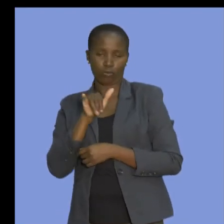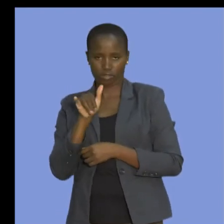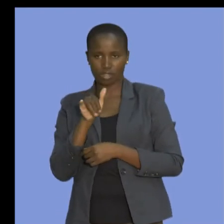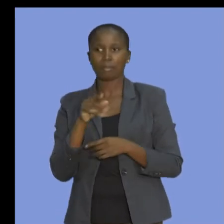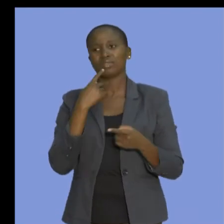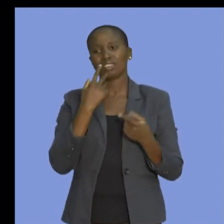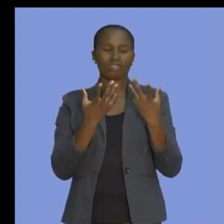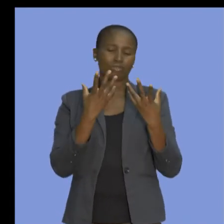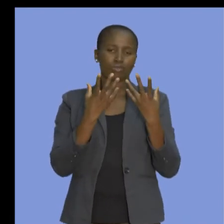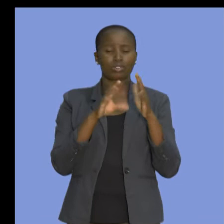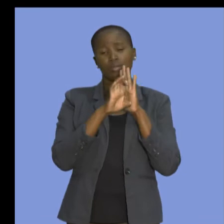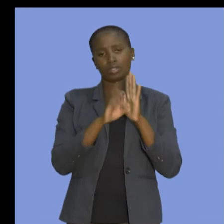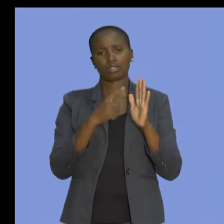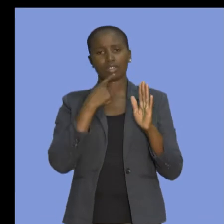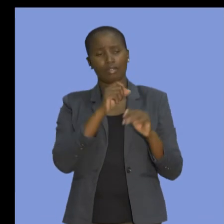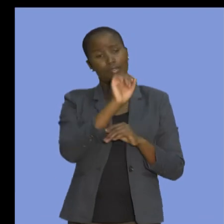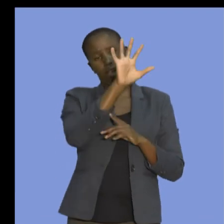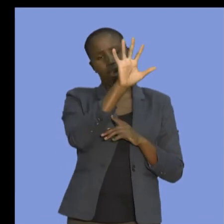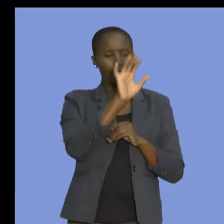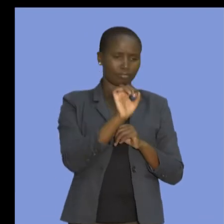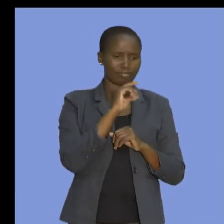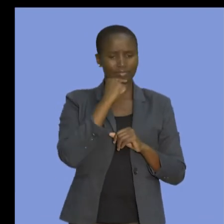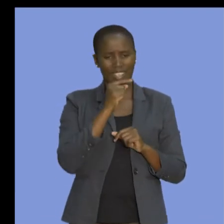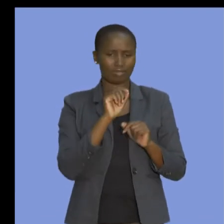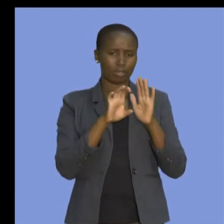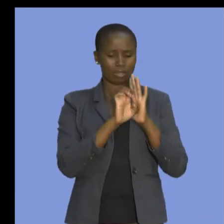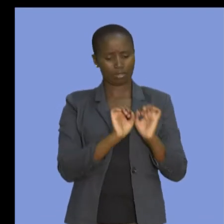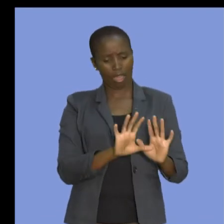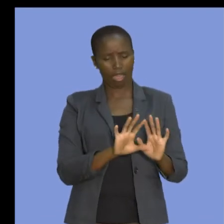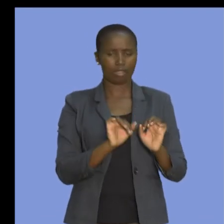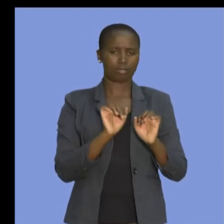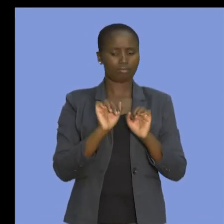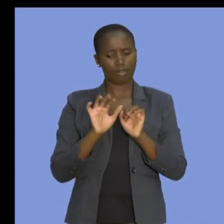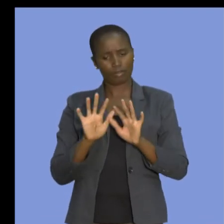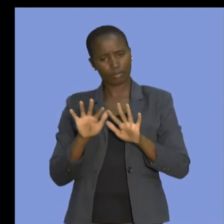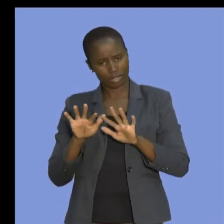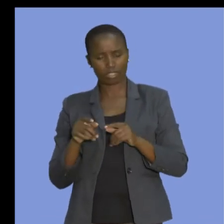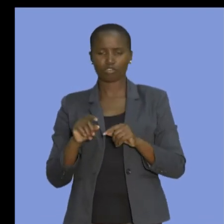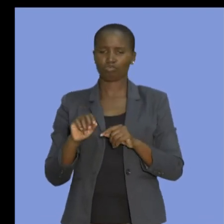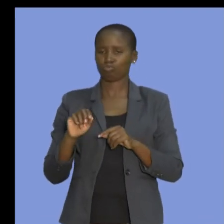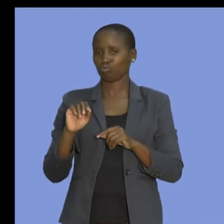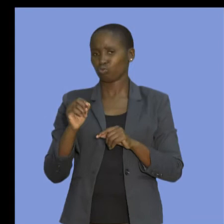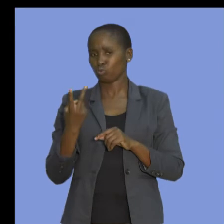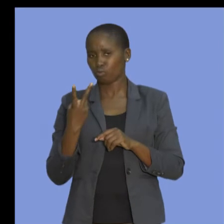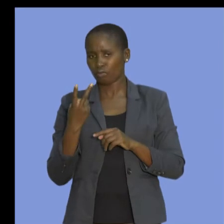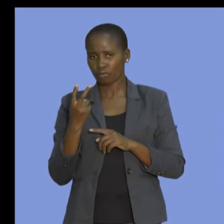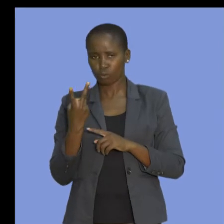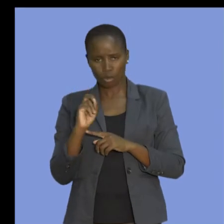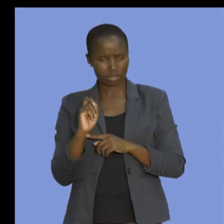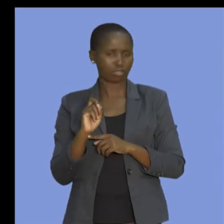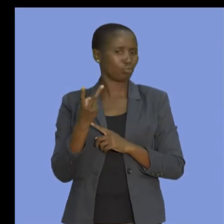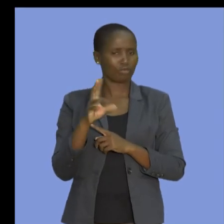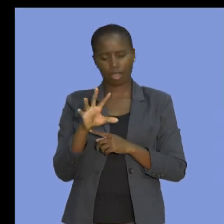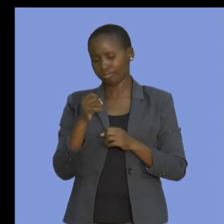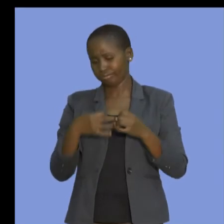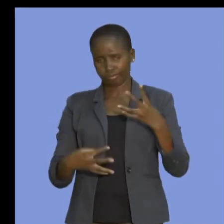Let's say the blocks get going 5. This will be 10, 15, 20, 25, and so on. So